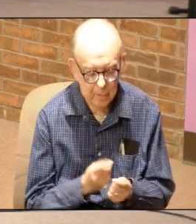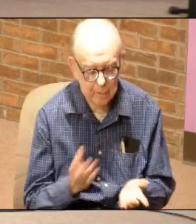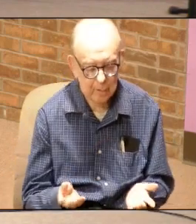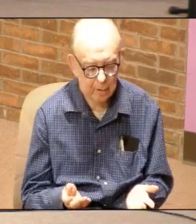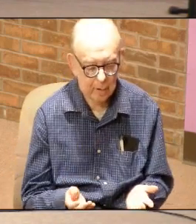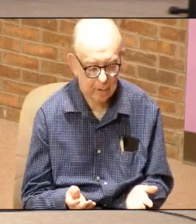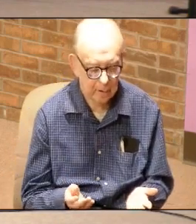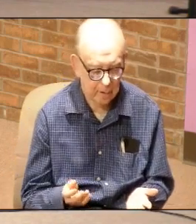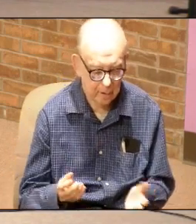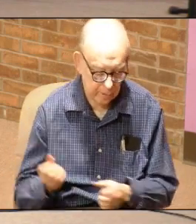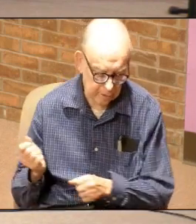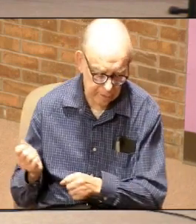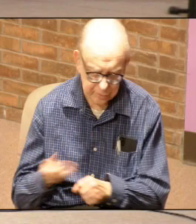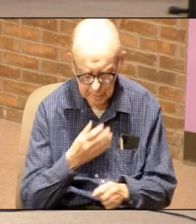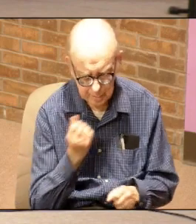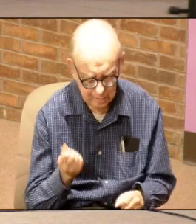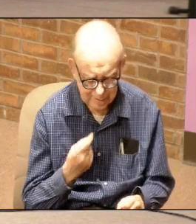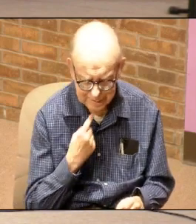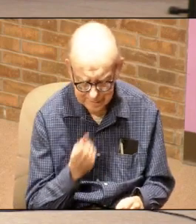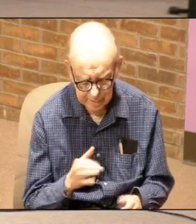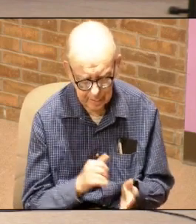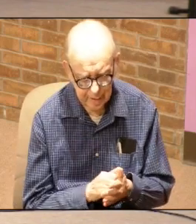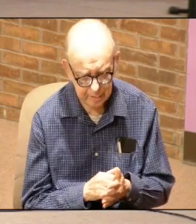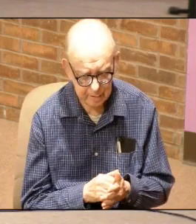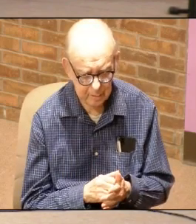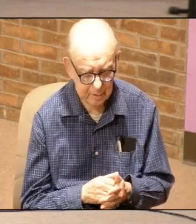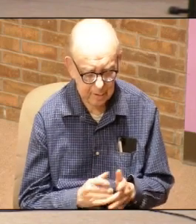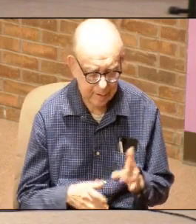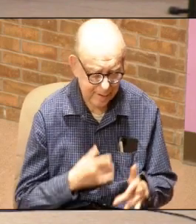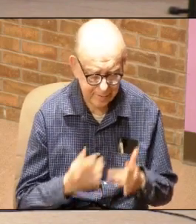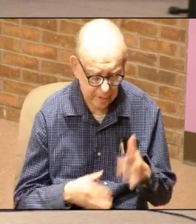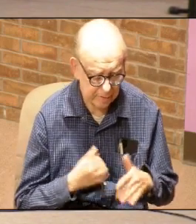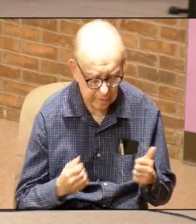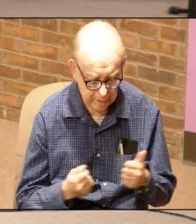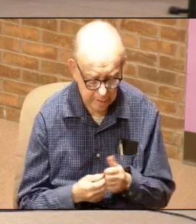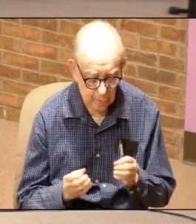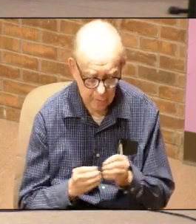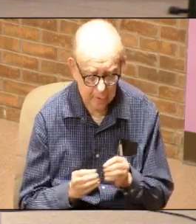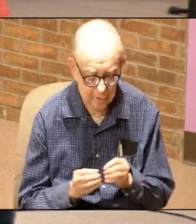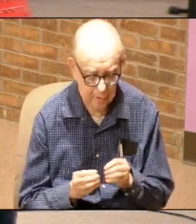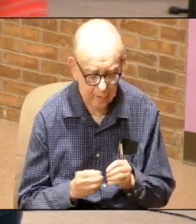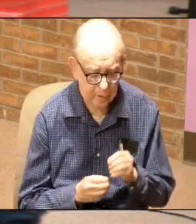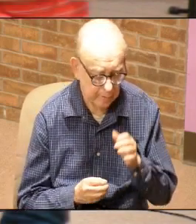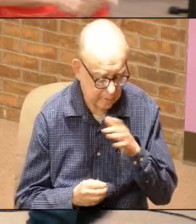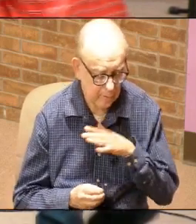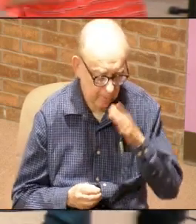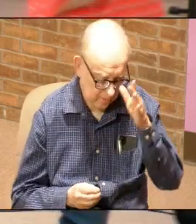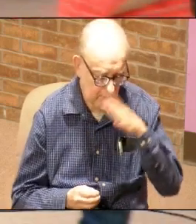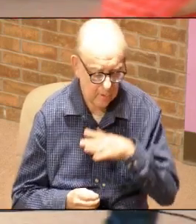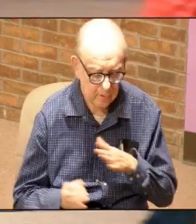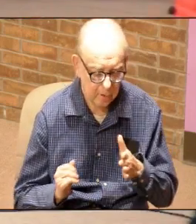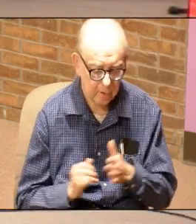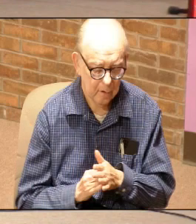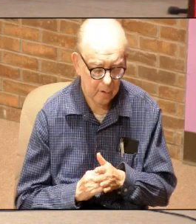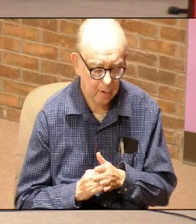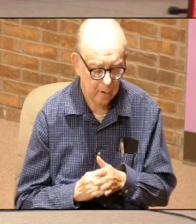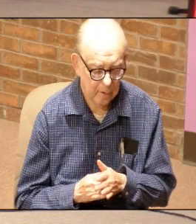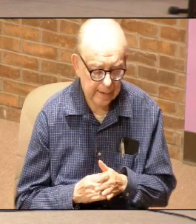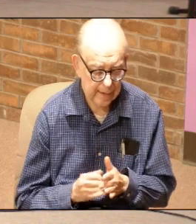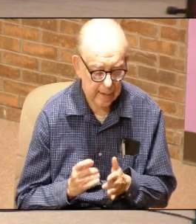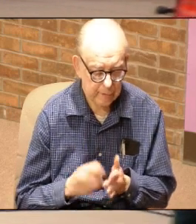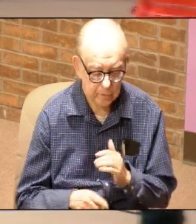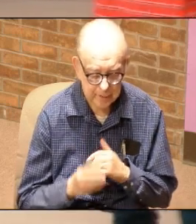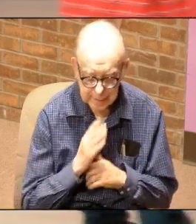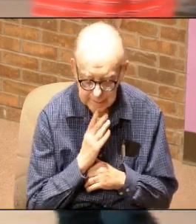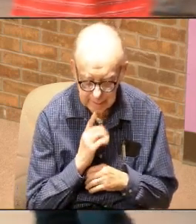and you can swing better. And they'll tell you, it excites your game more. Ladies and gentlemen, that is what he's talking